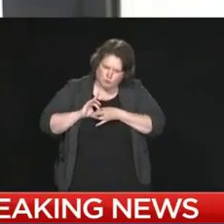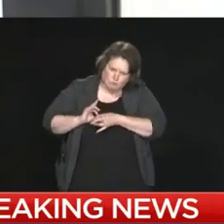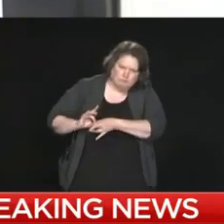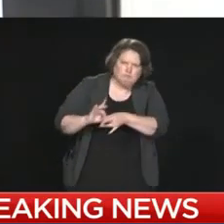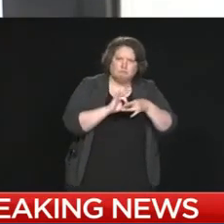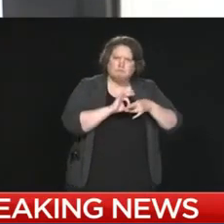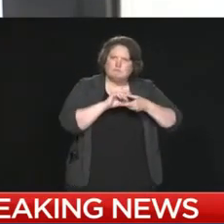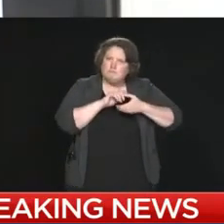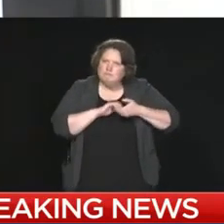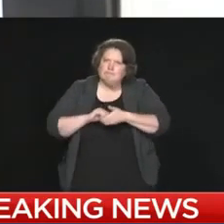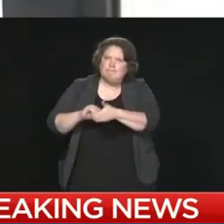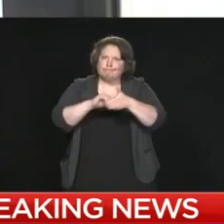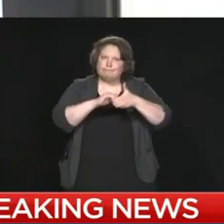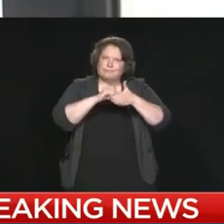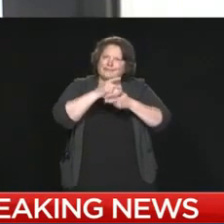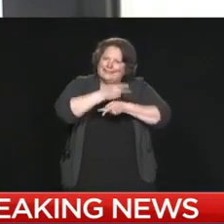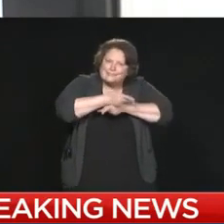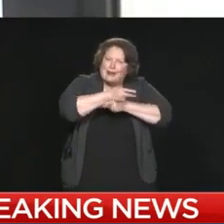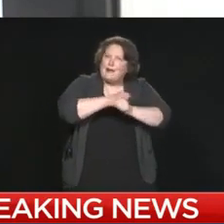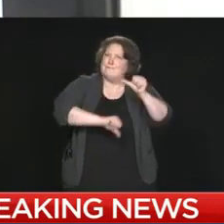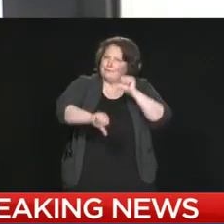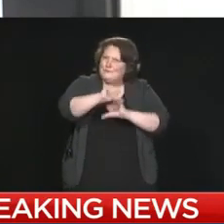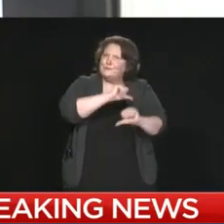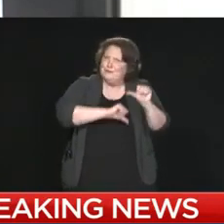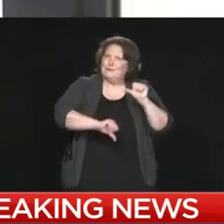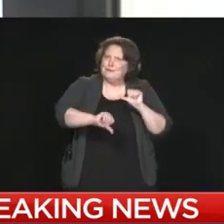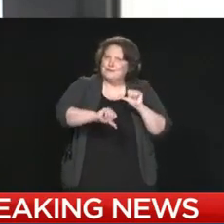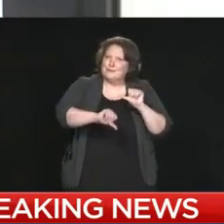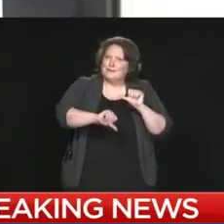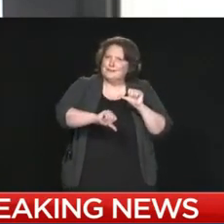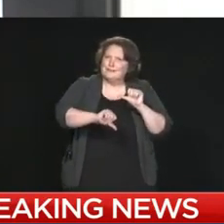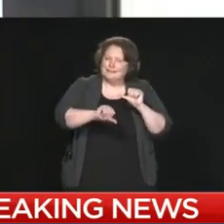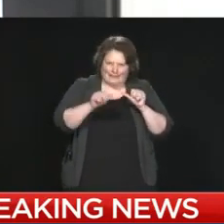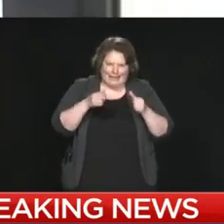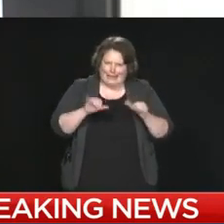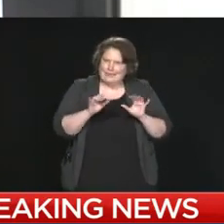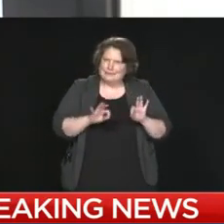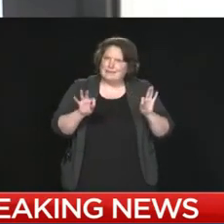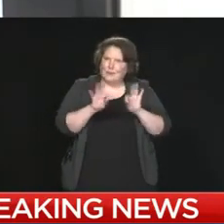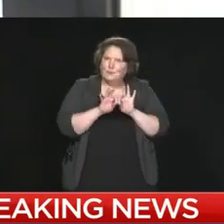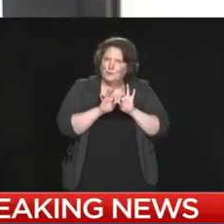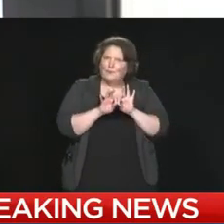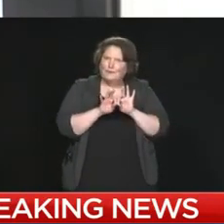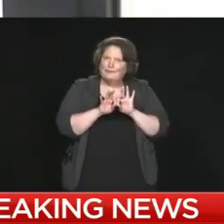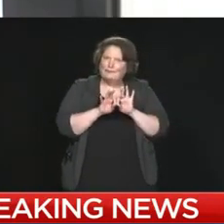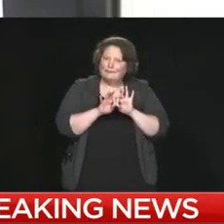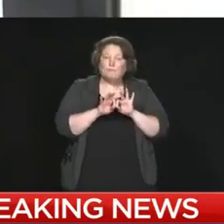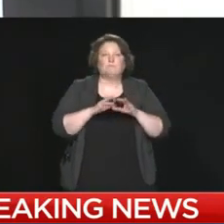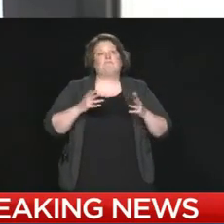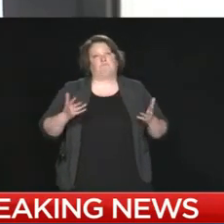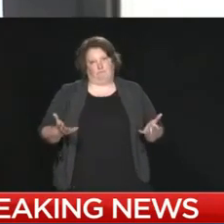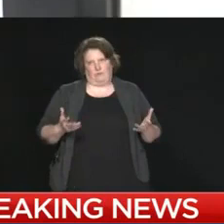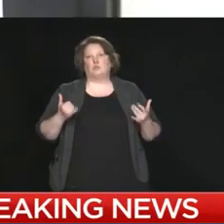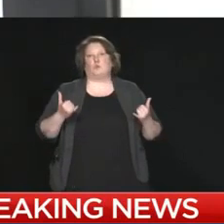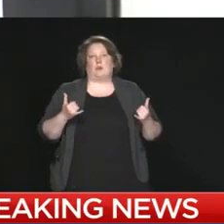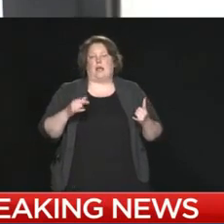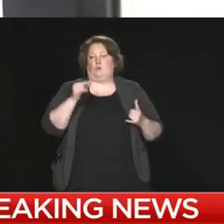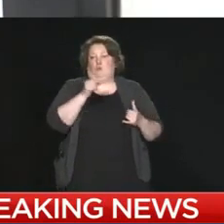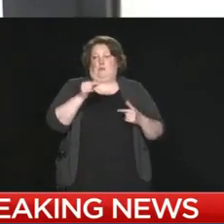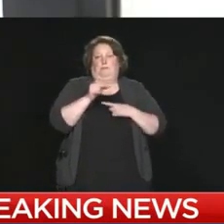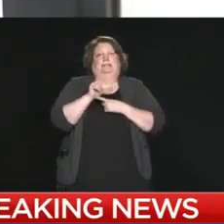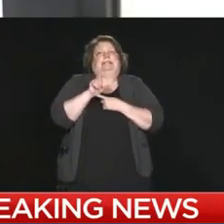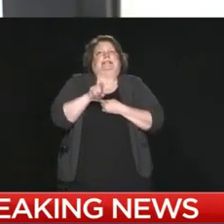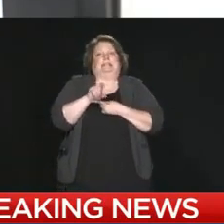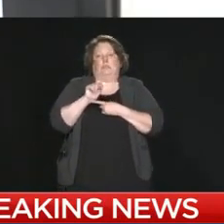we're looking out for each other, where we're supporting each other, is still important. So we're making sure that we do have the